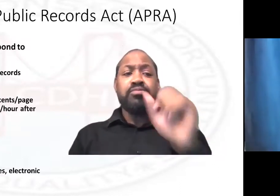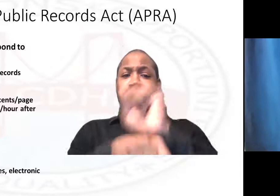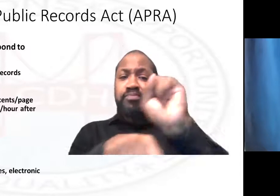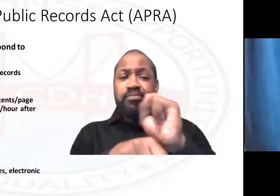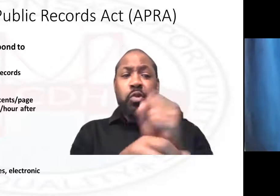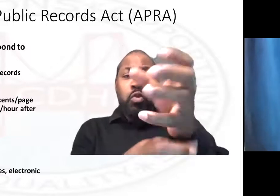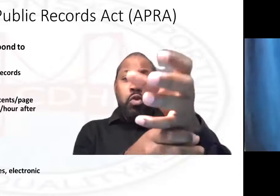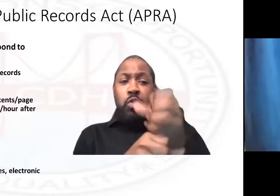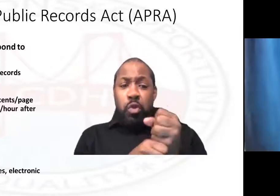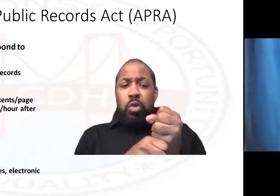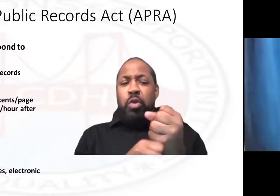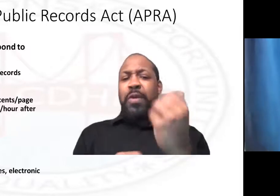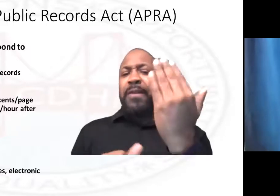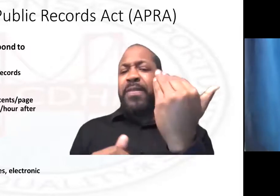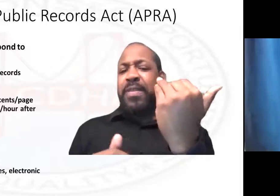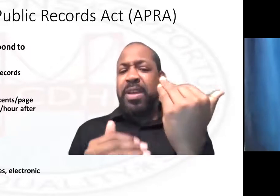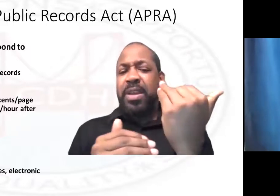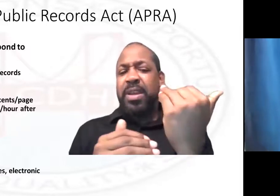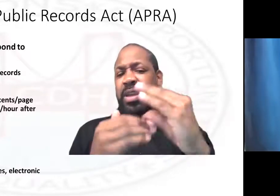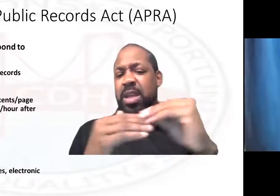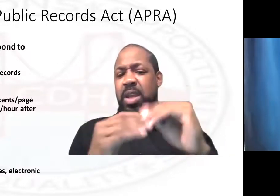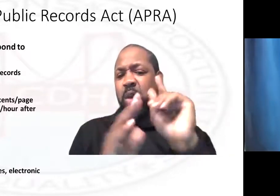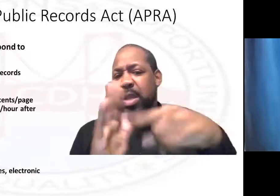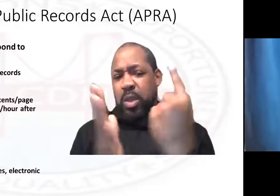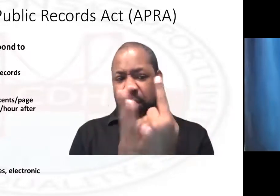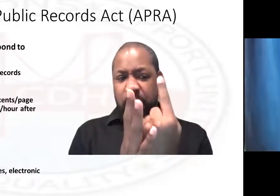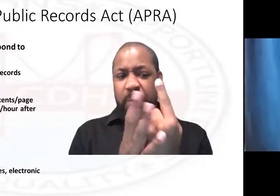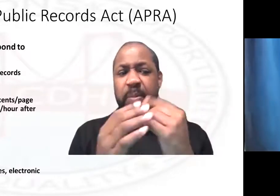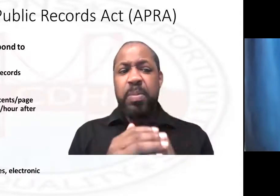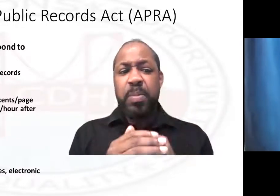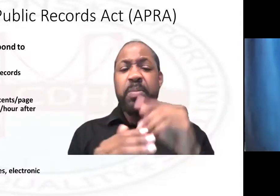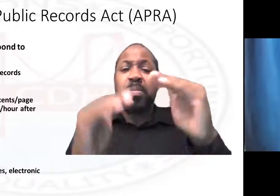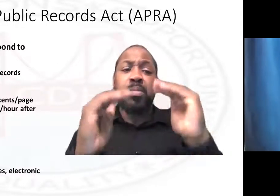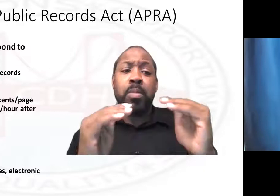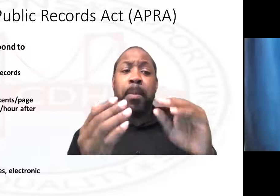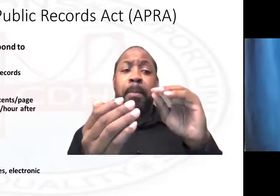There can also be a charge for the copying, and then the records